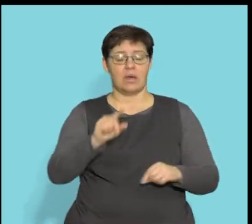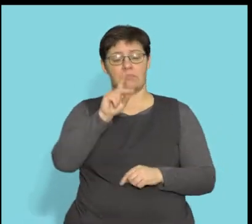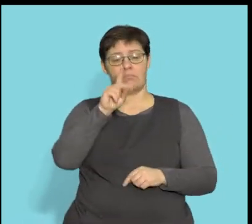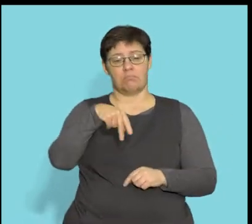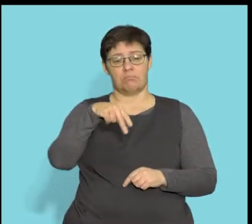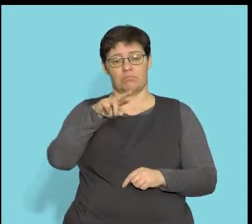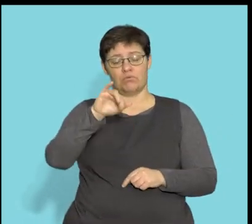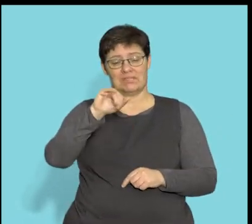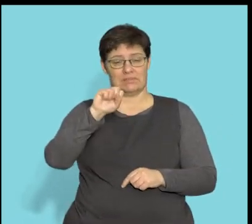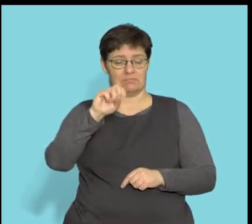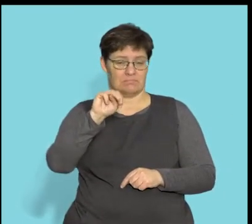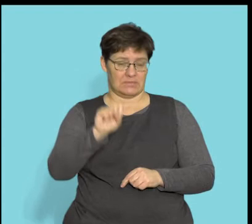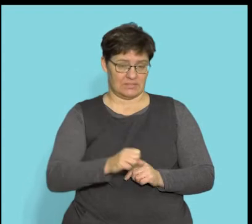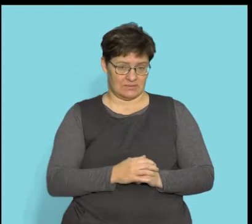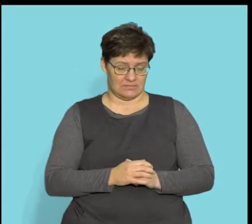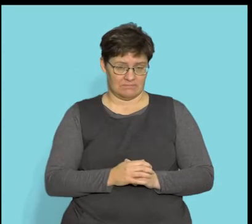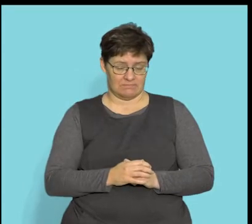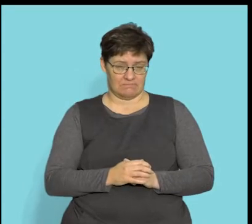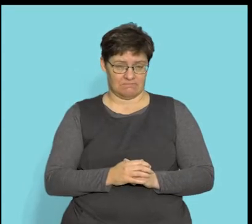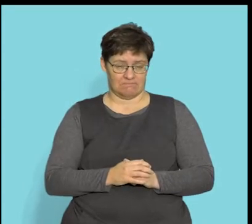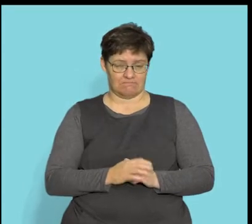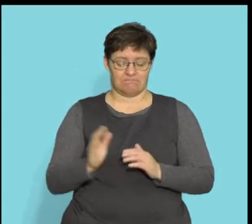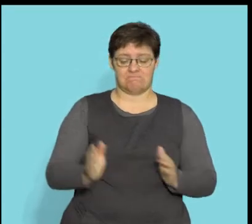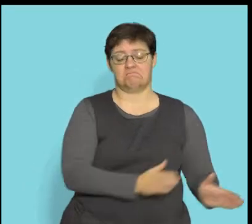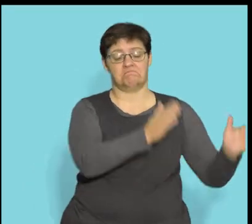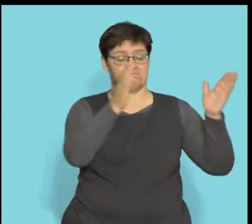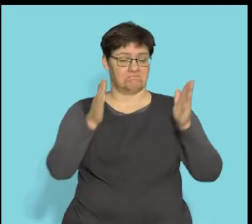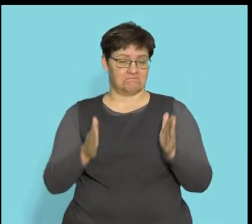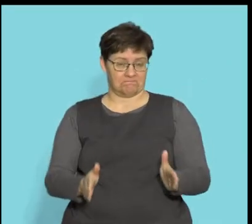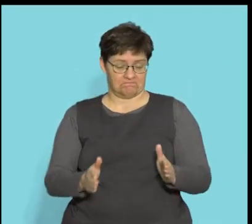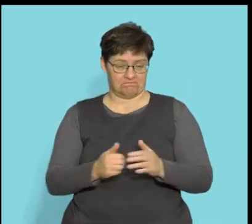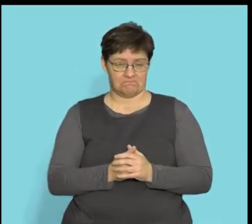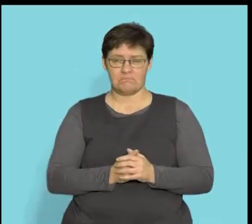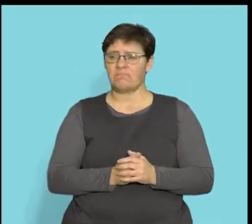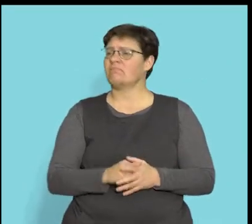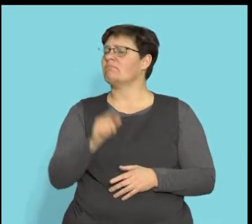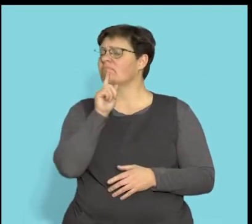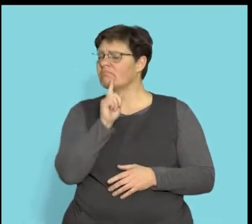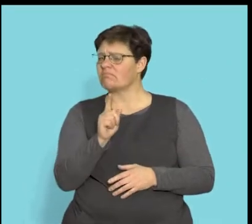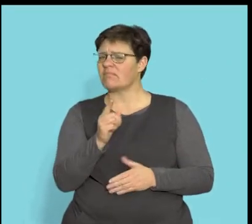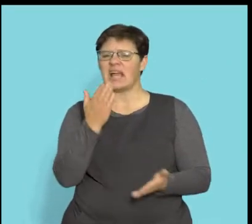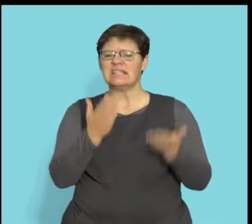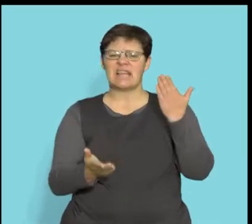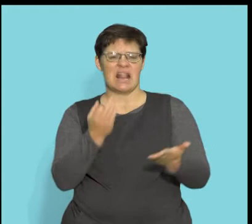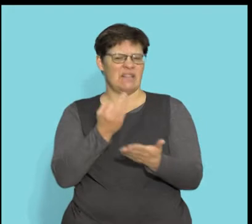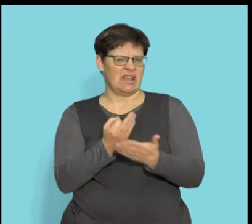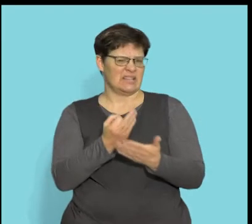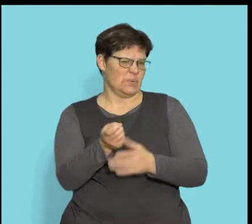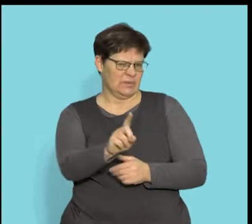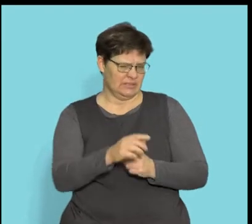rectangular prisms. Great, so let's start off with what is a scale